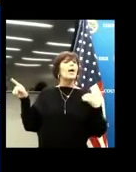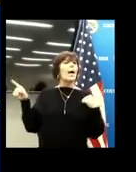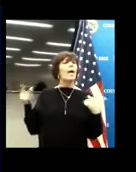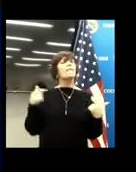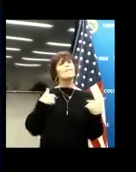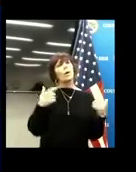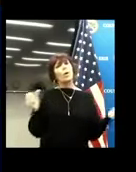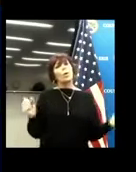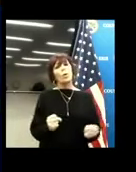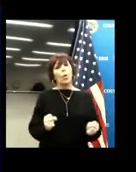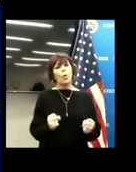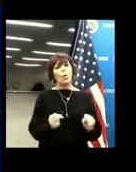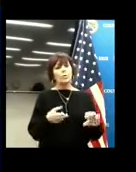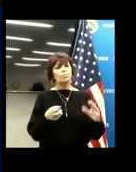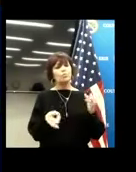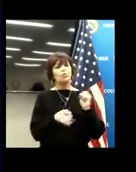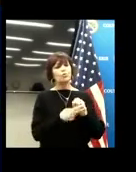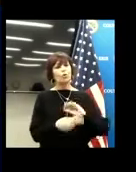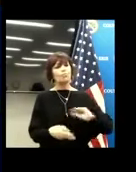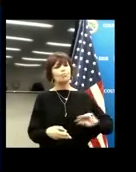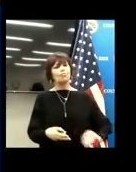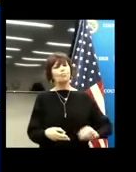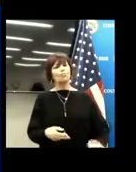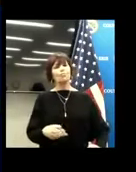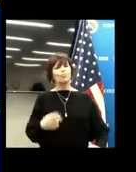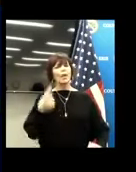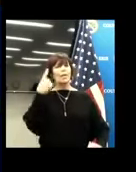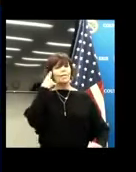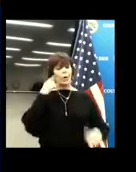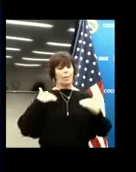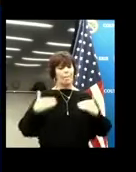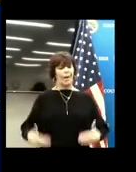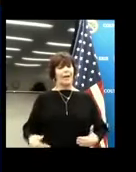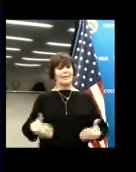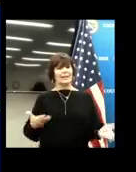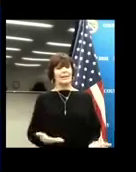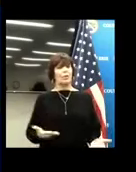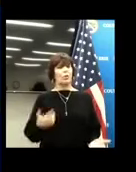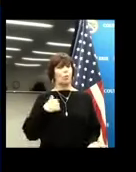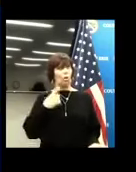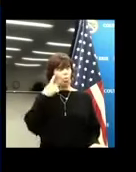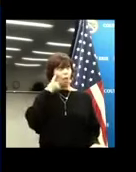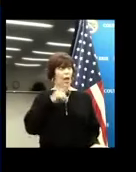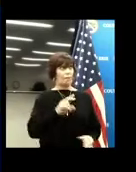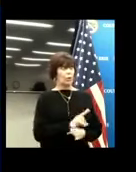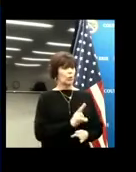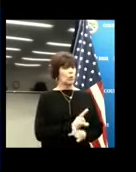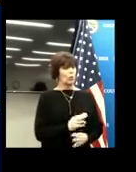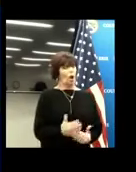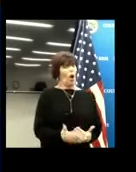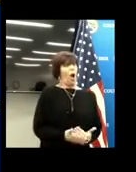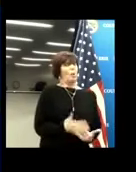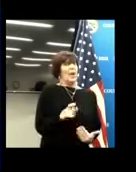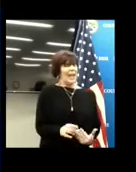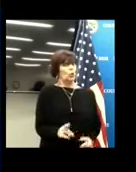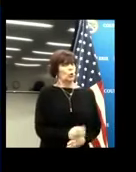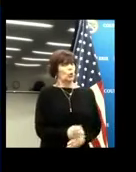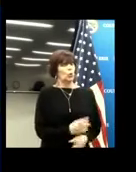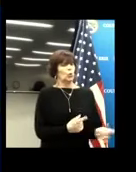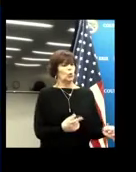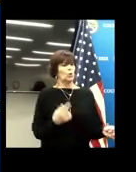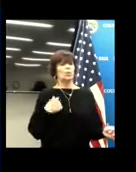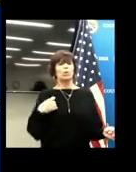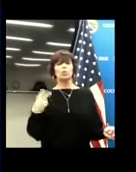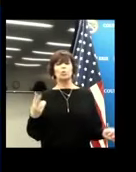storage trailer for bodies in Erie County. We thought we were going to have to use it. We came really close to using it to the point we had 2 of them